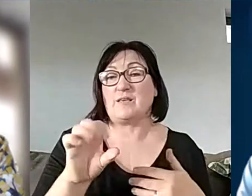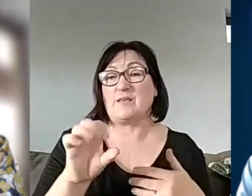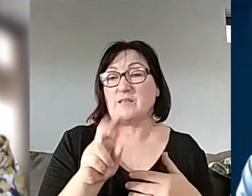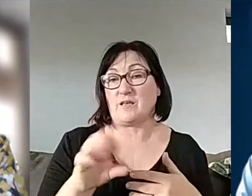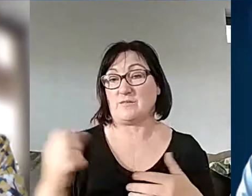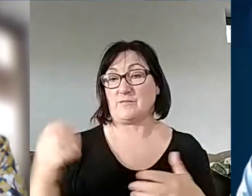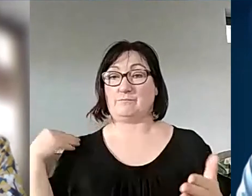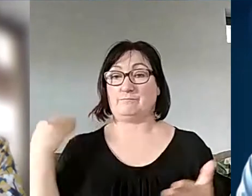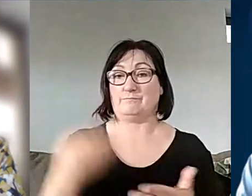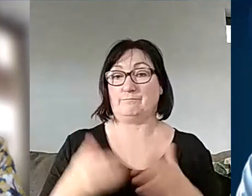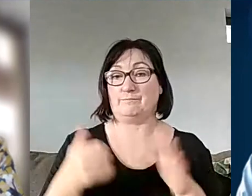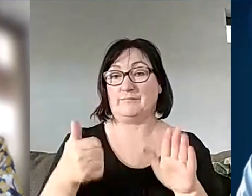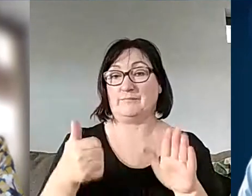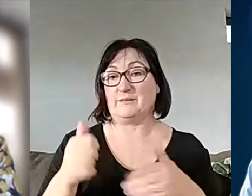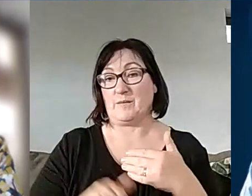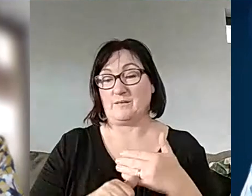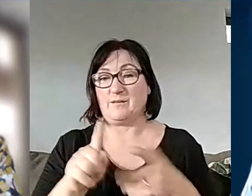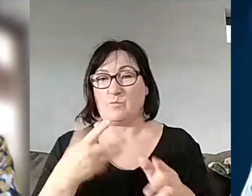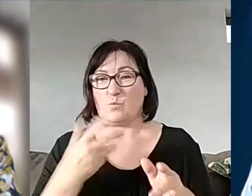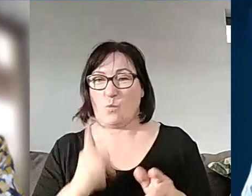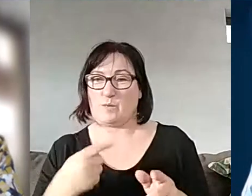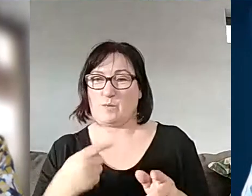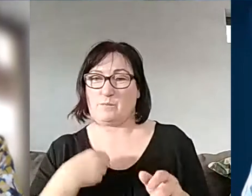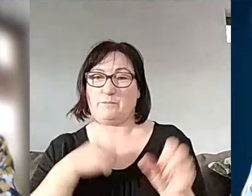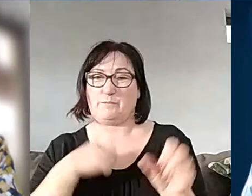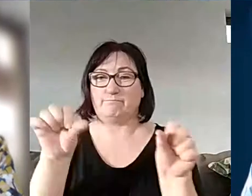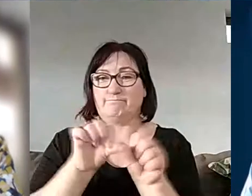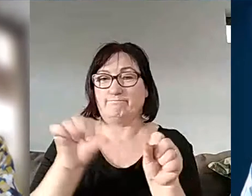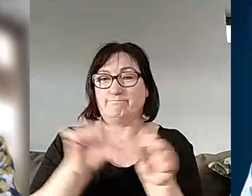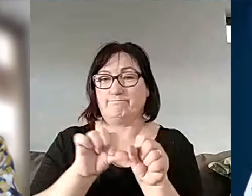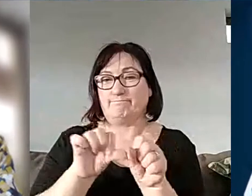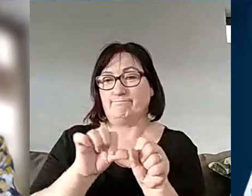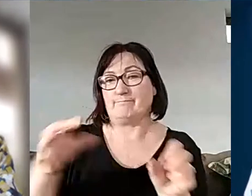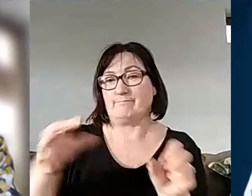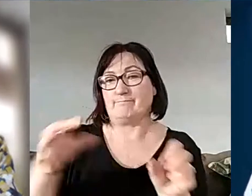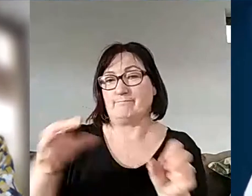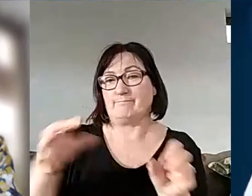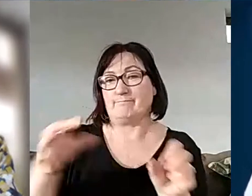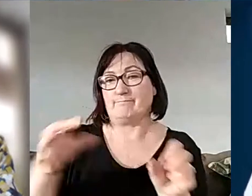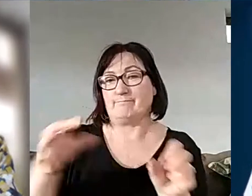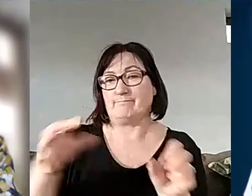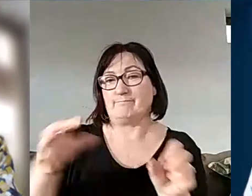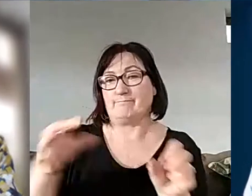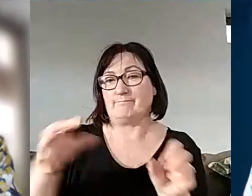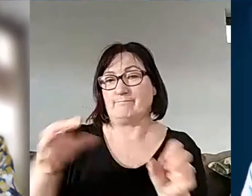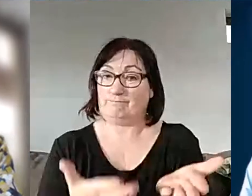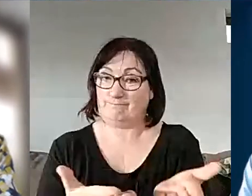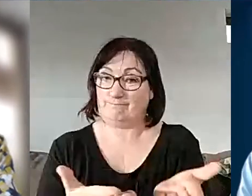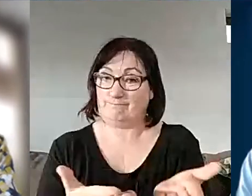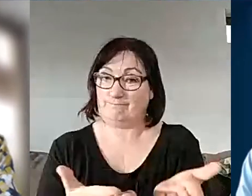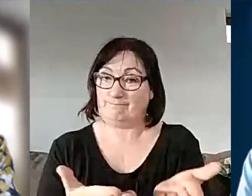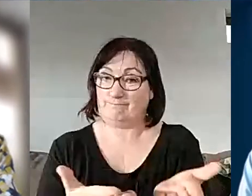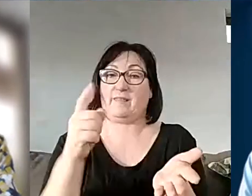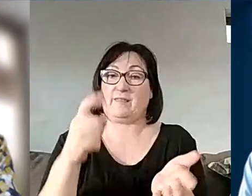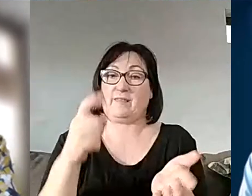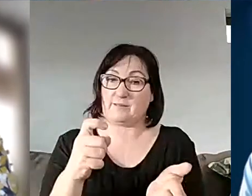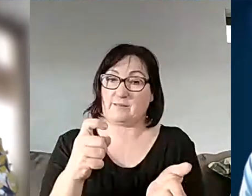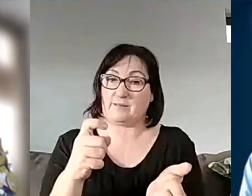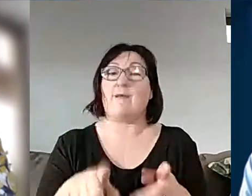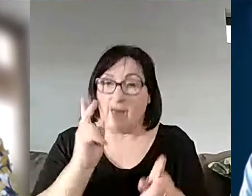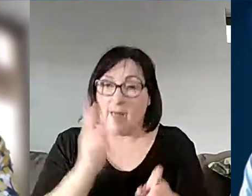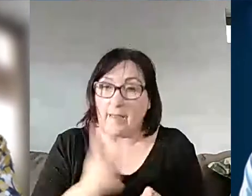this was my estimated profit that I've made, and here is my tax on that. You will then do it in the second 6 months as